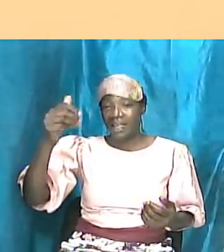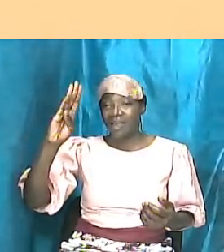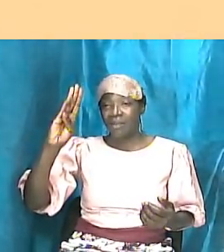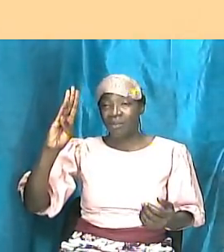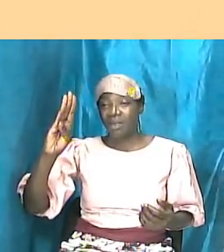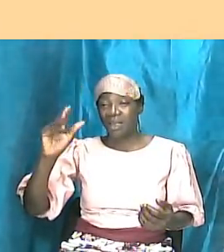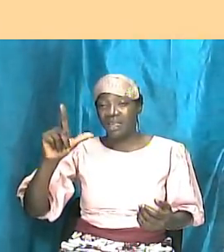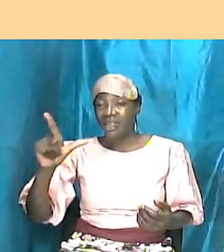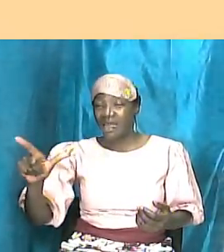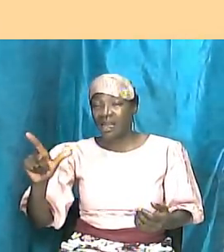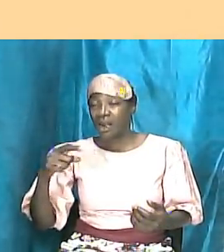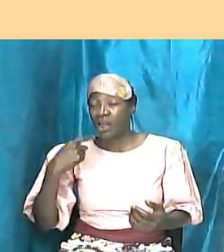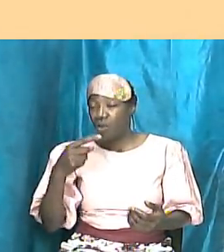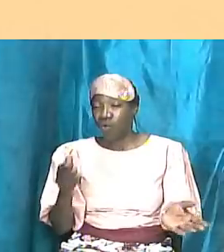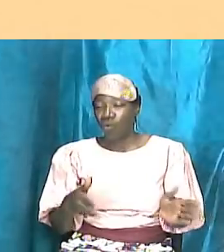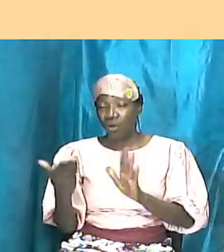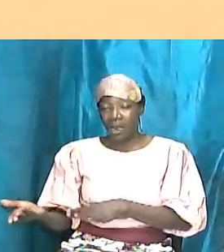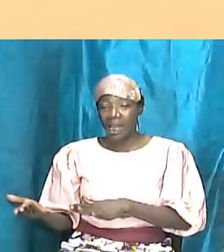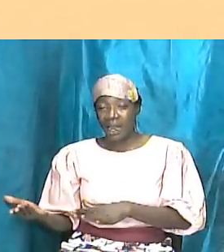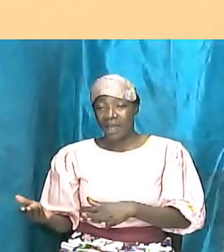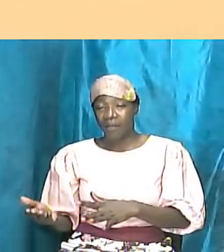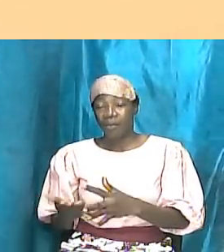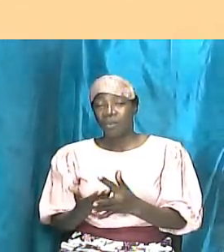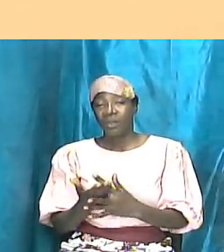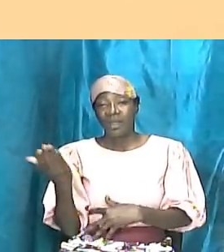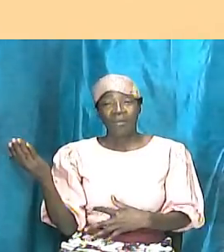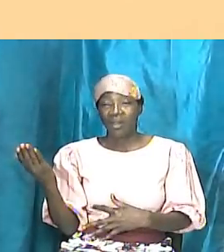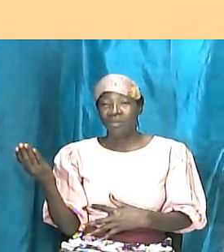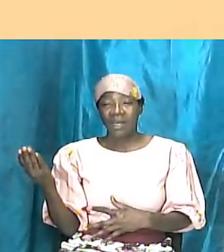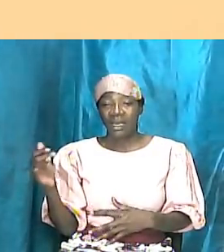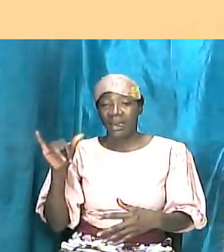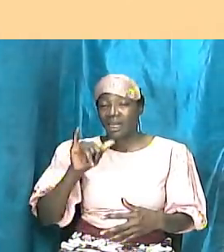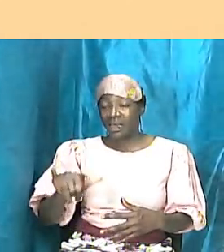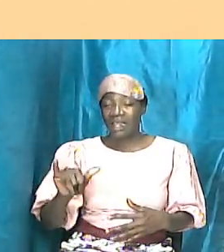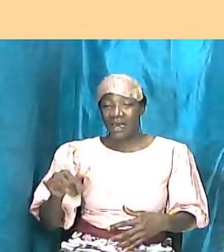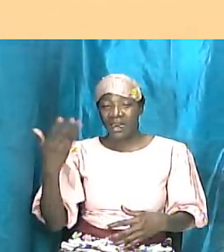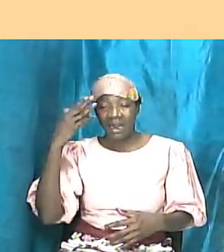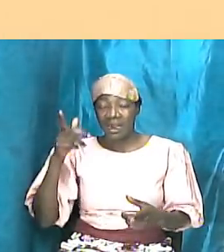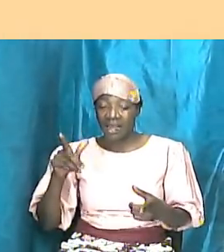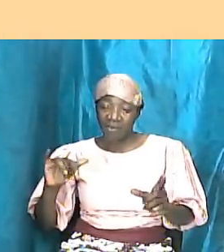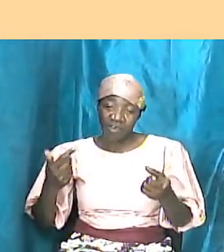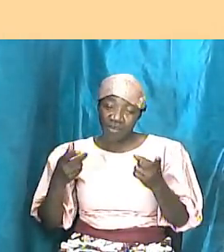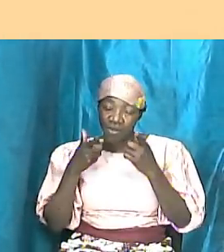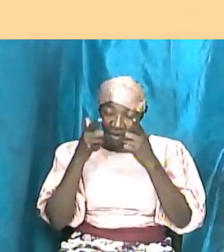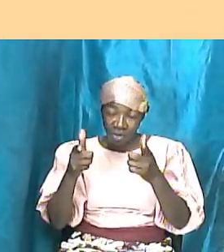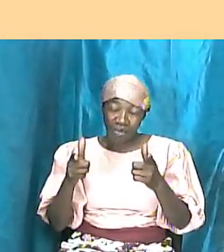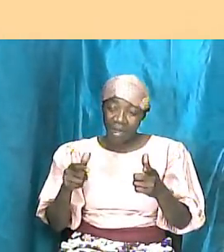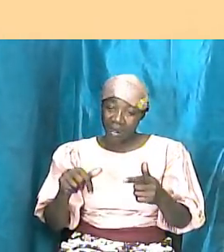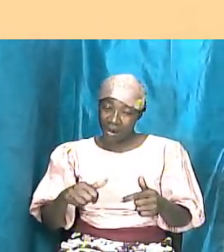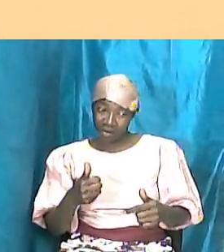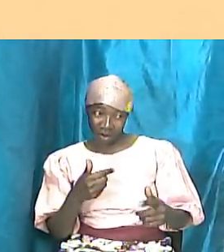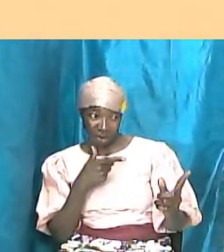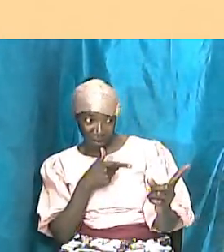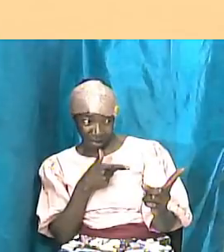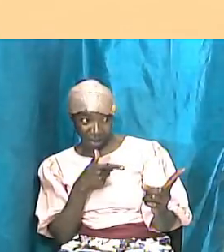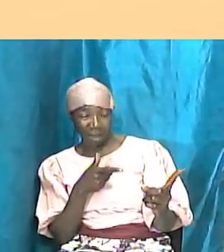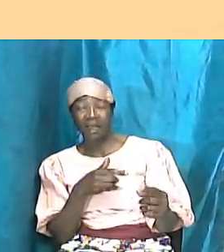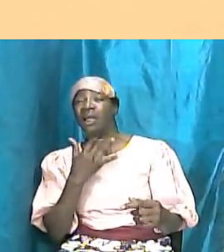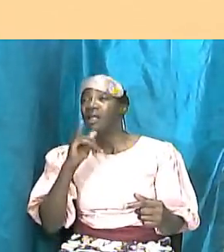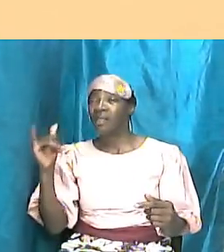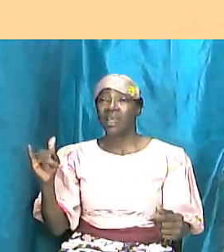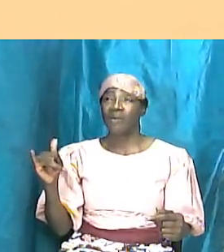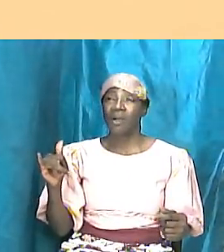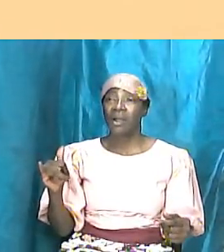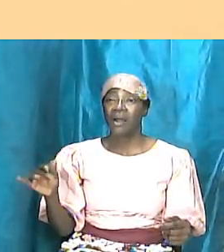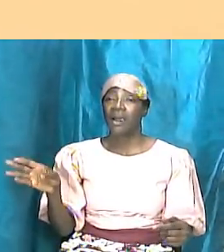that, Adam and Eve never just look at each other and they were full of vim, vigor and vivacity. They were